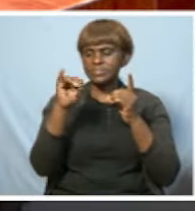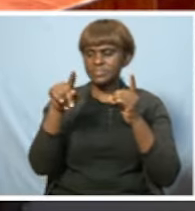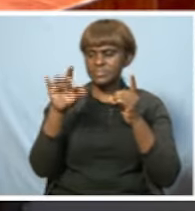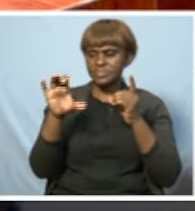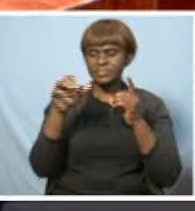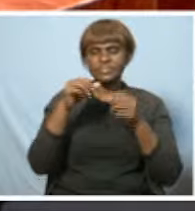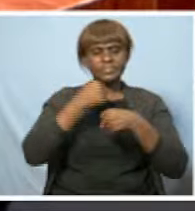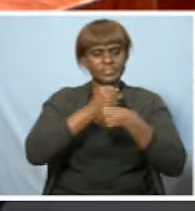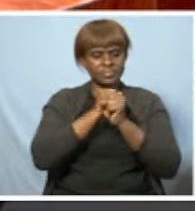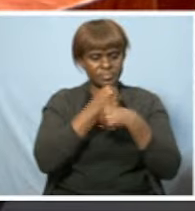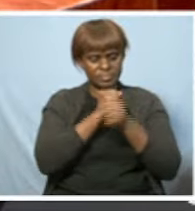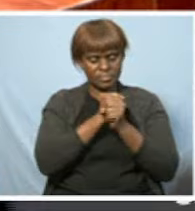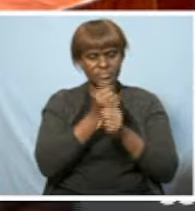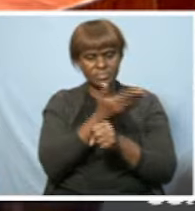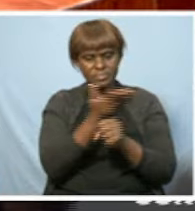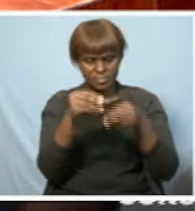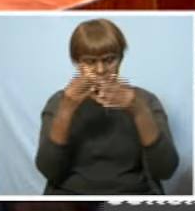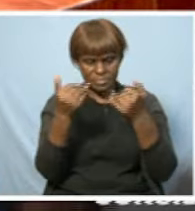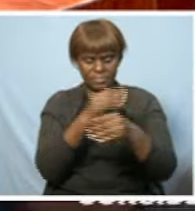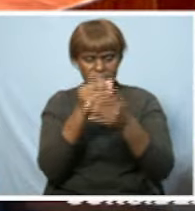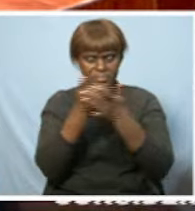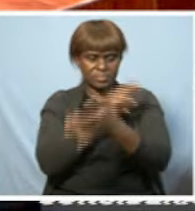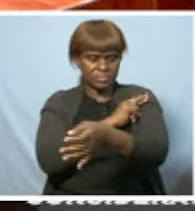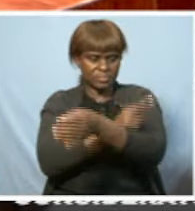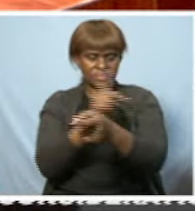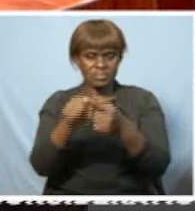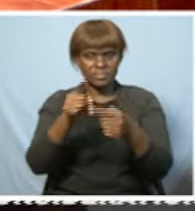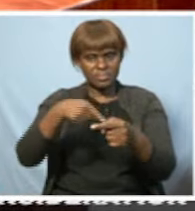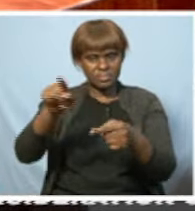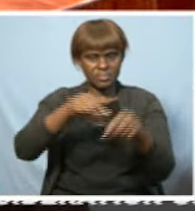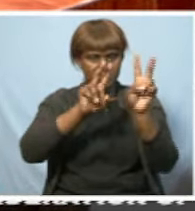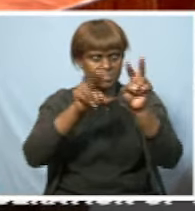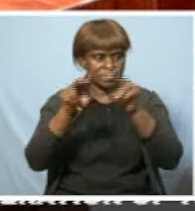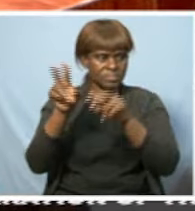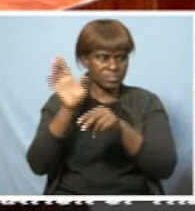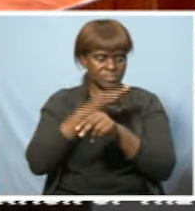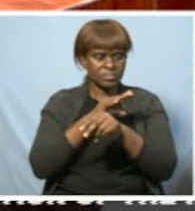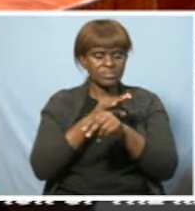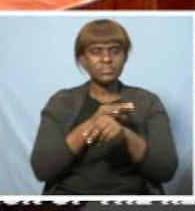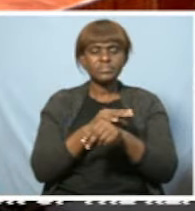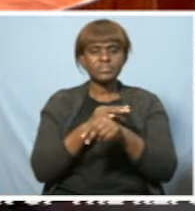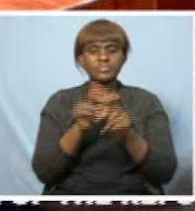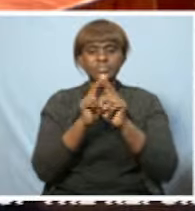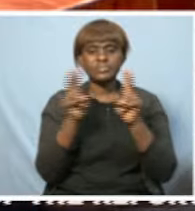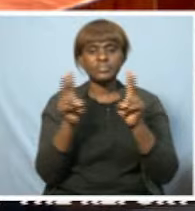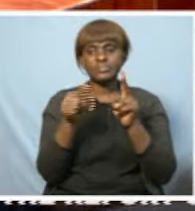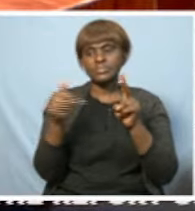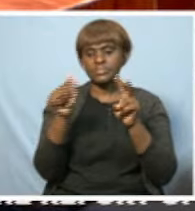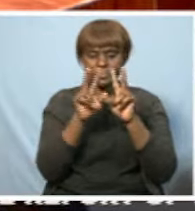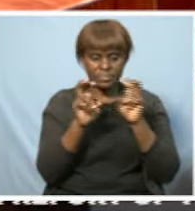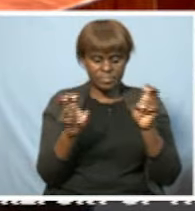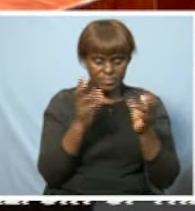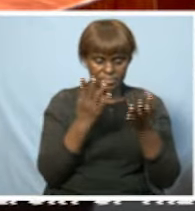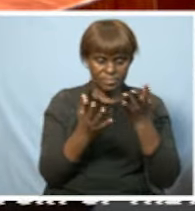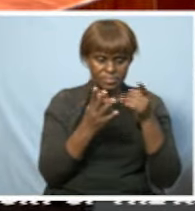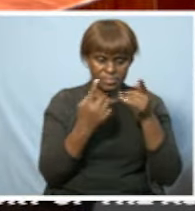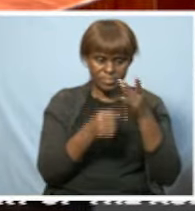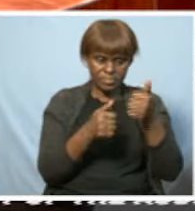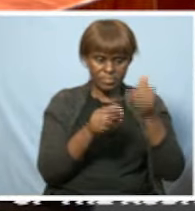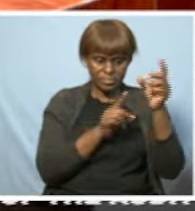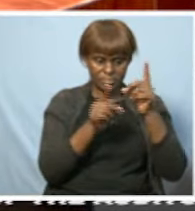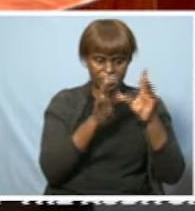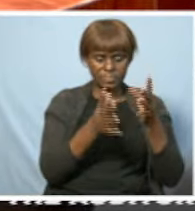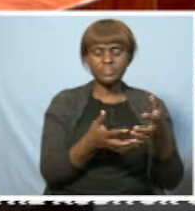generated? Are they given the resources to go and do an inspection so that they check whether what director